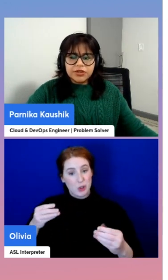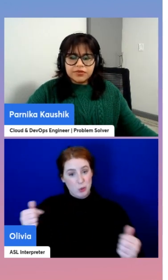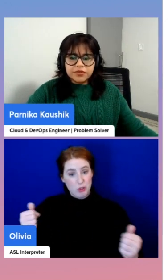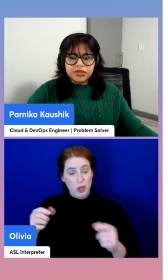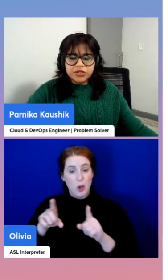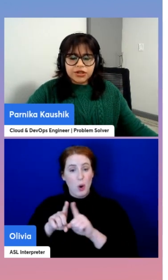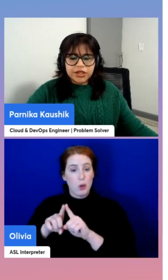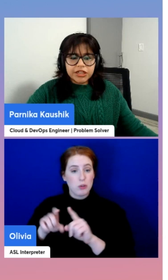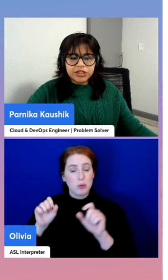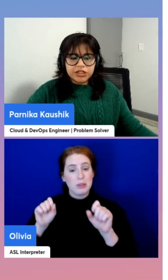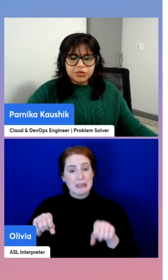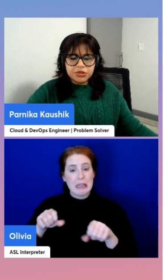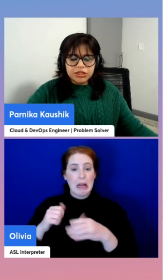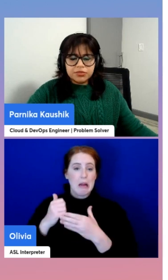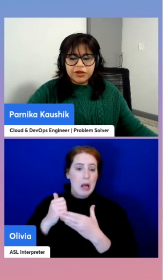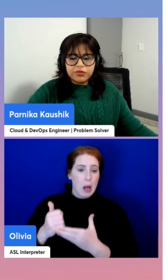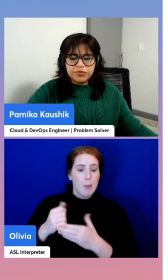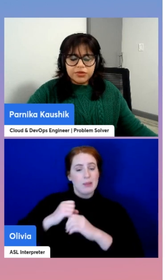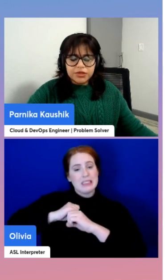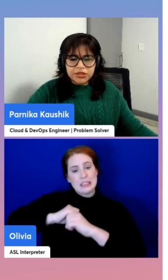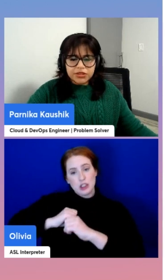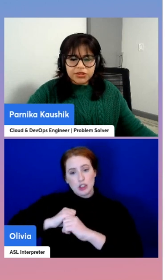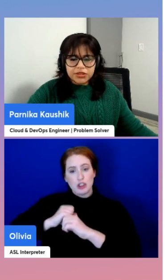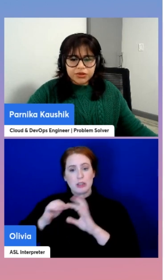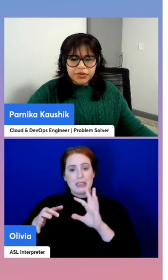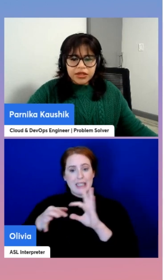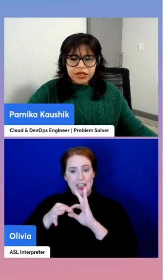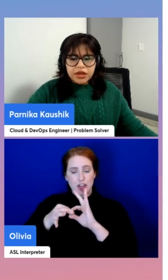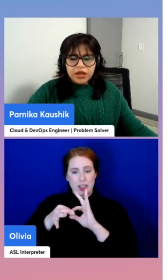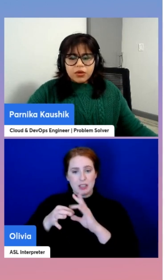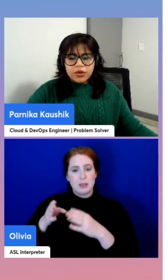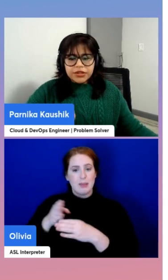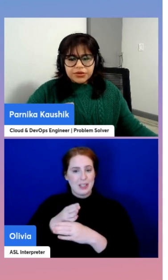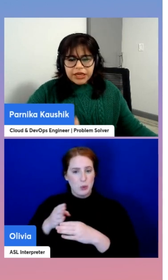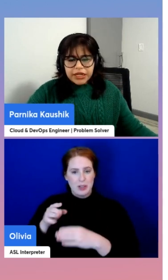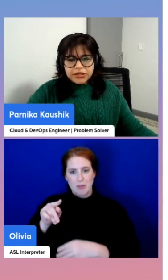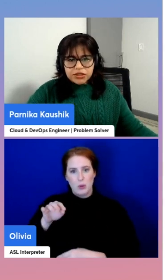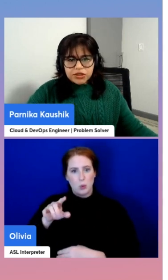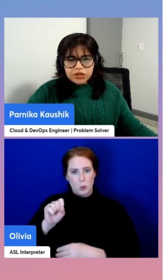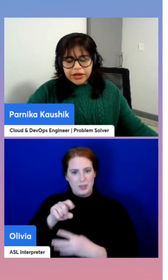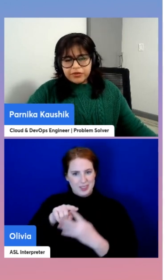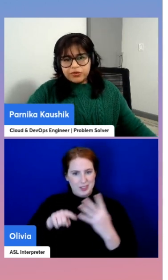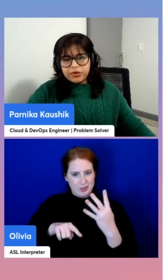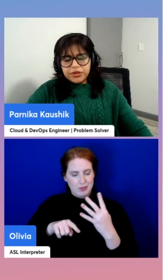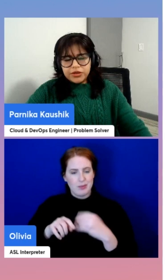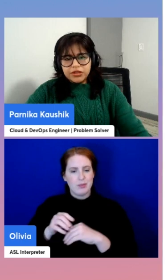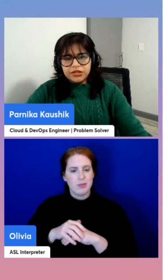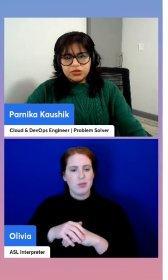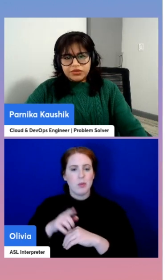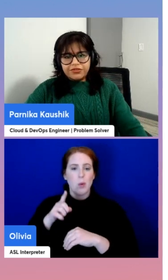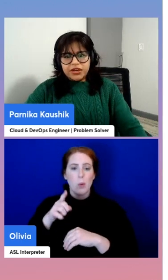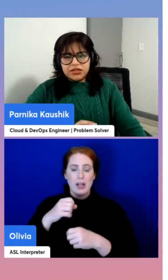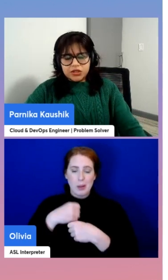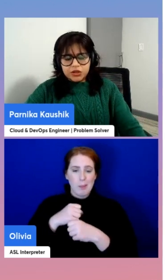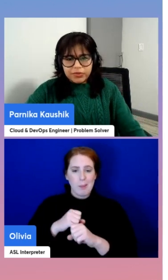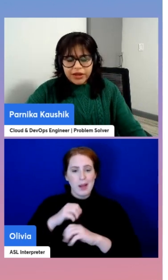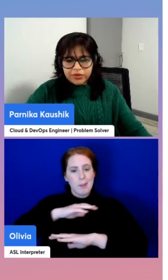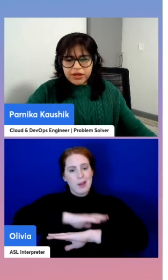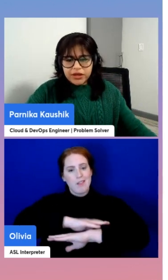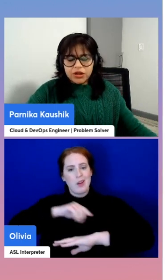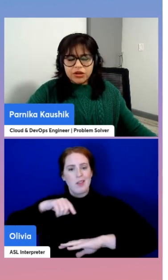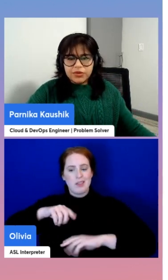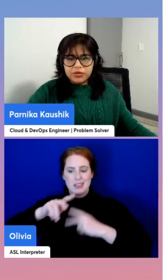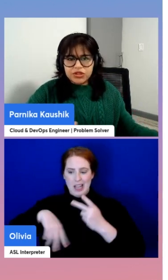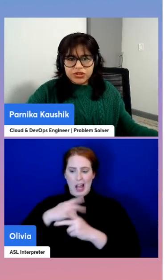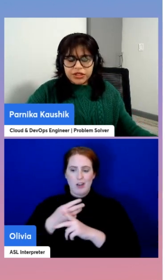achieve a little bit of those secure connections between these tools. When creating such a platform, this unified secure